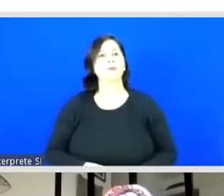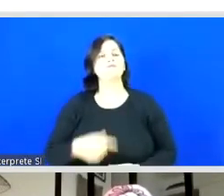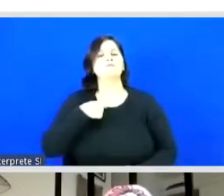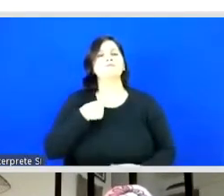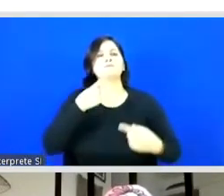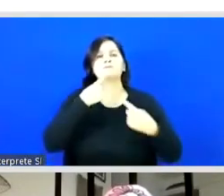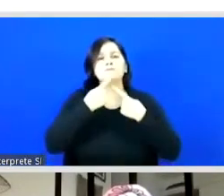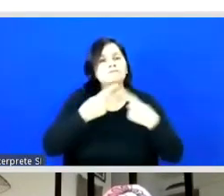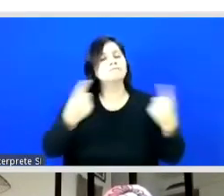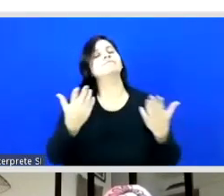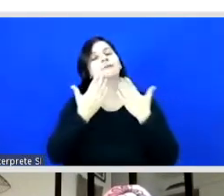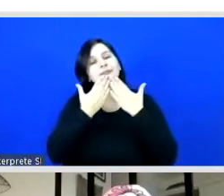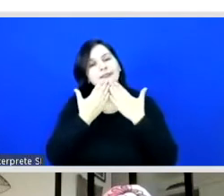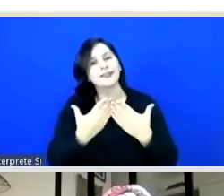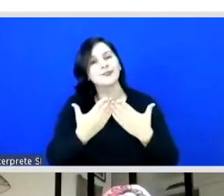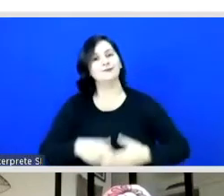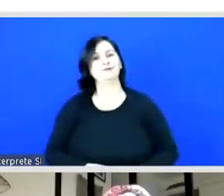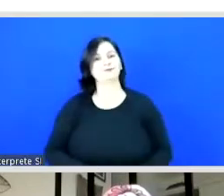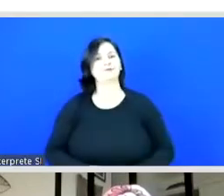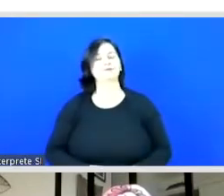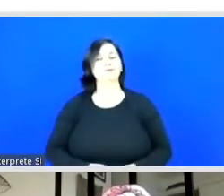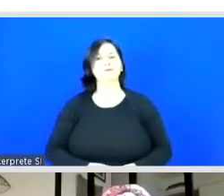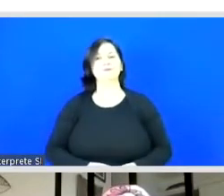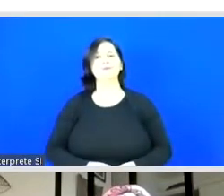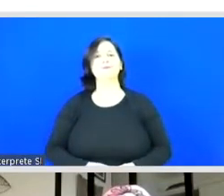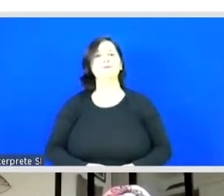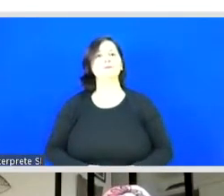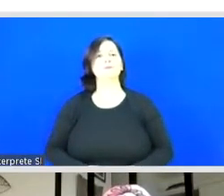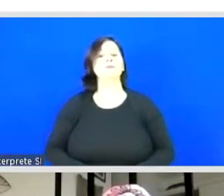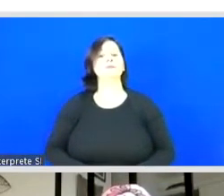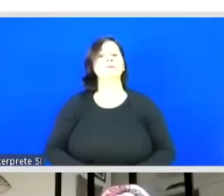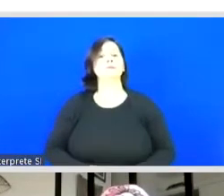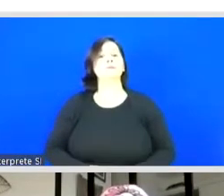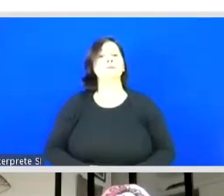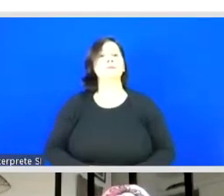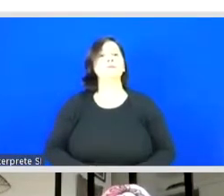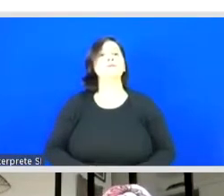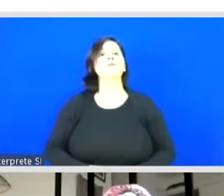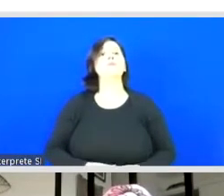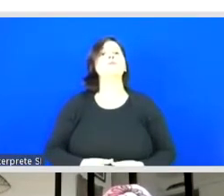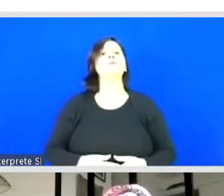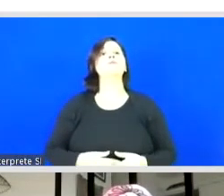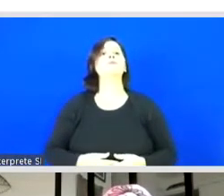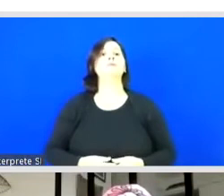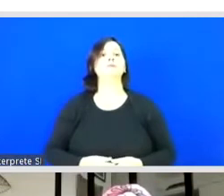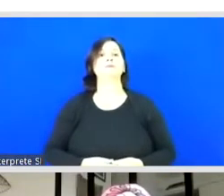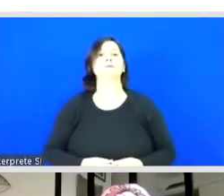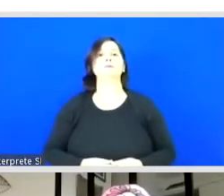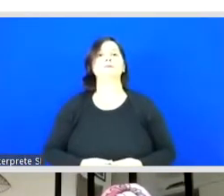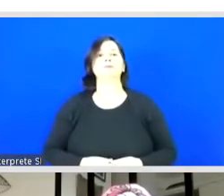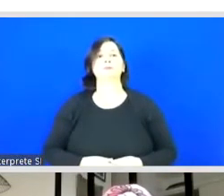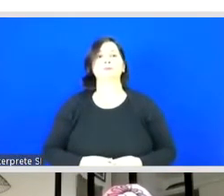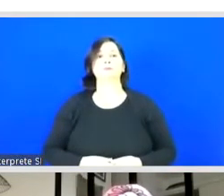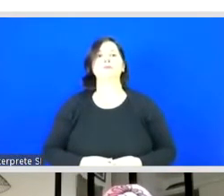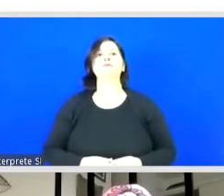the urban agenda into the discussion. We are moving now to our next panelist, Senora Miranda.